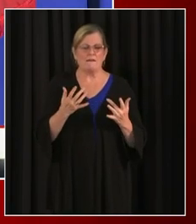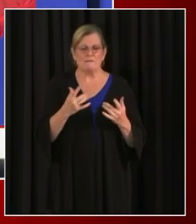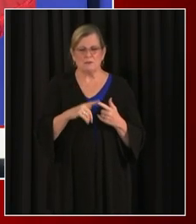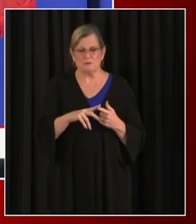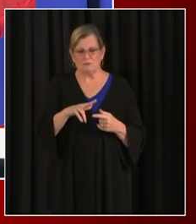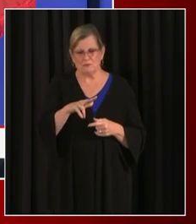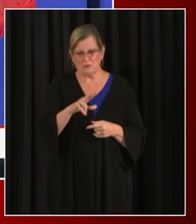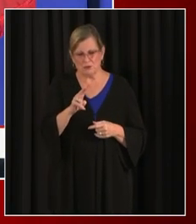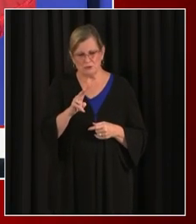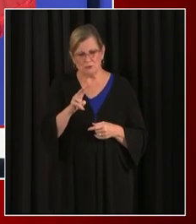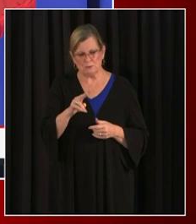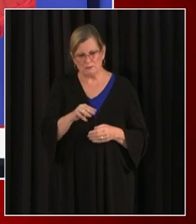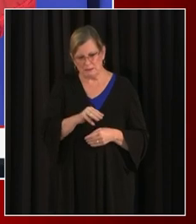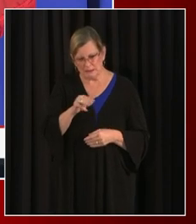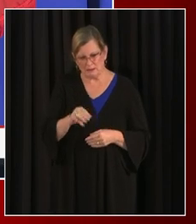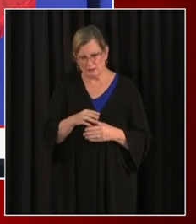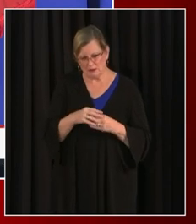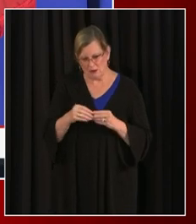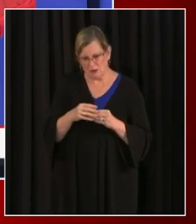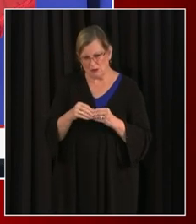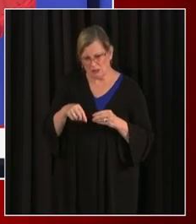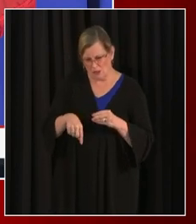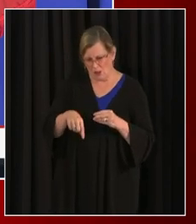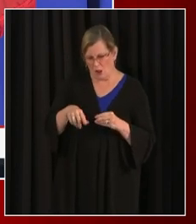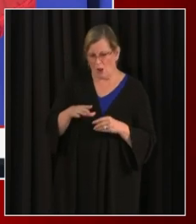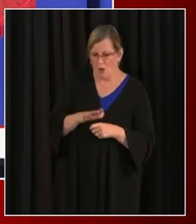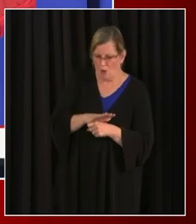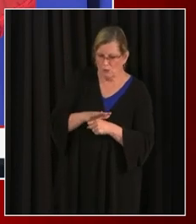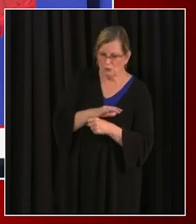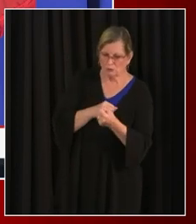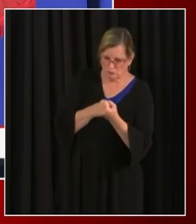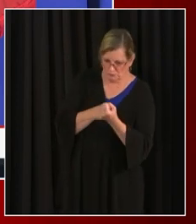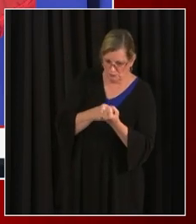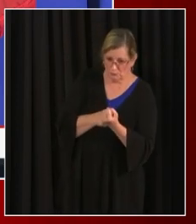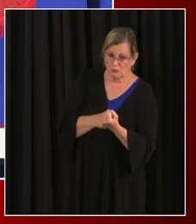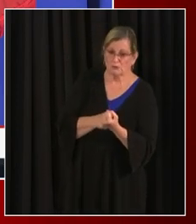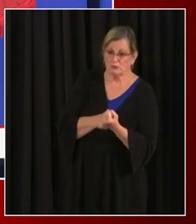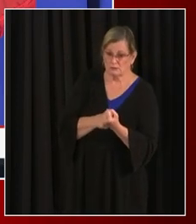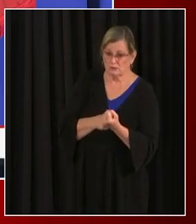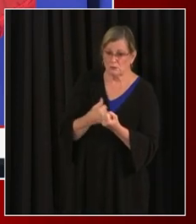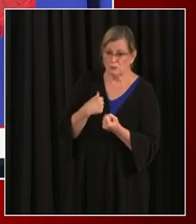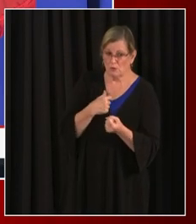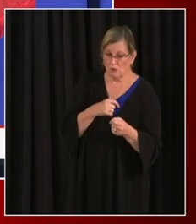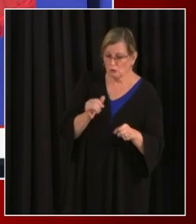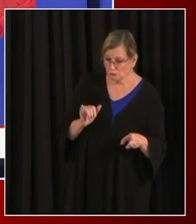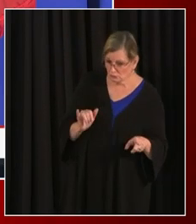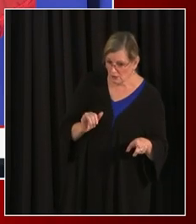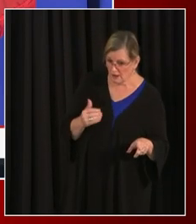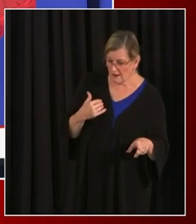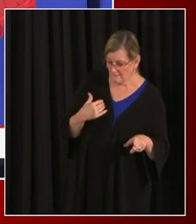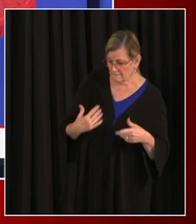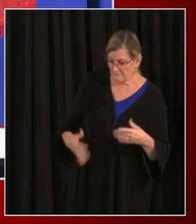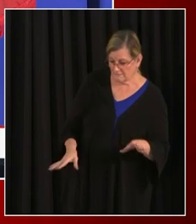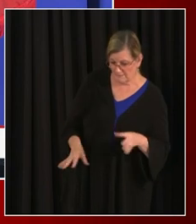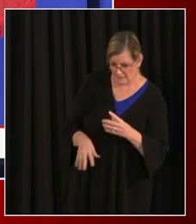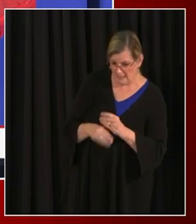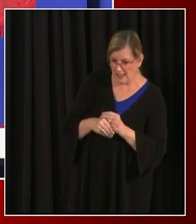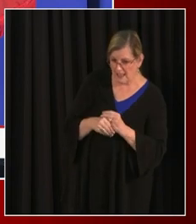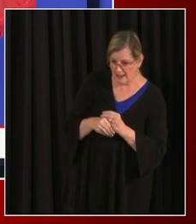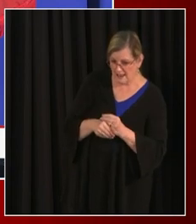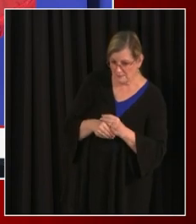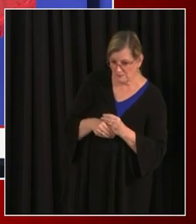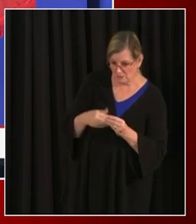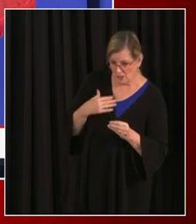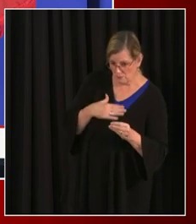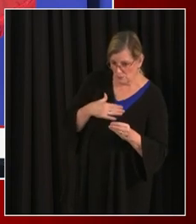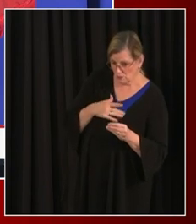in local support, and we've also added, and I'm so pleased